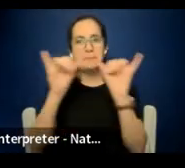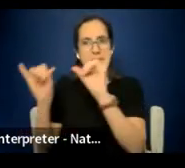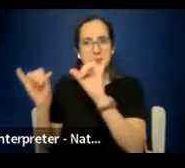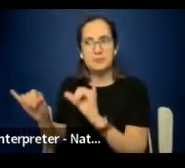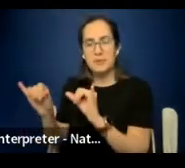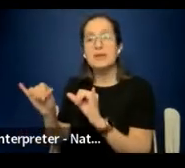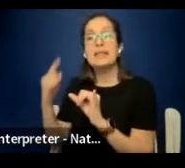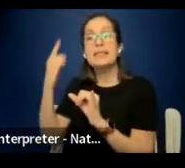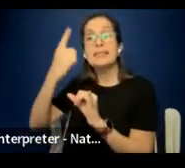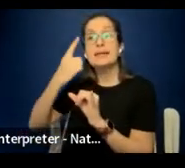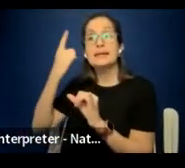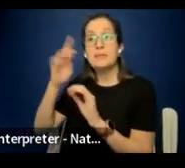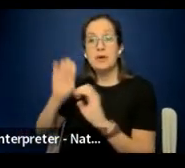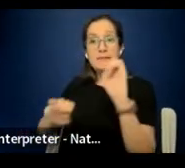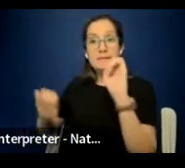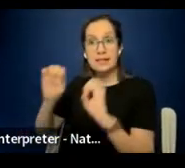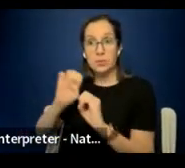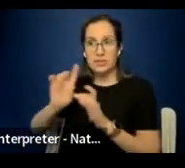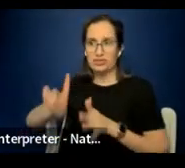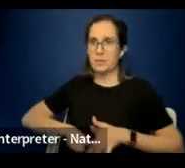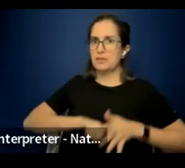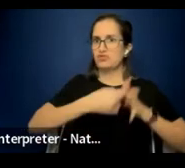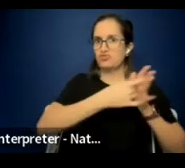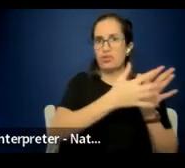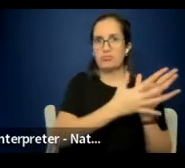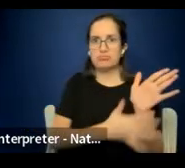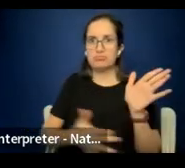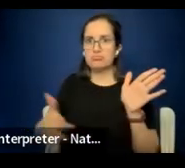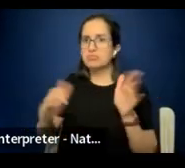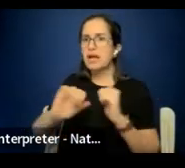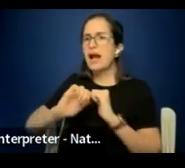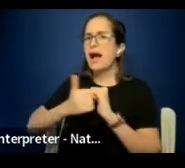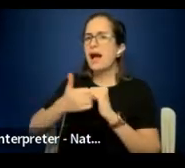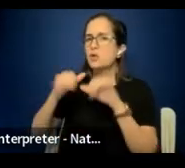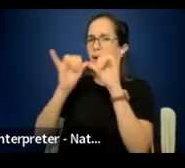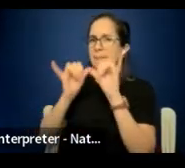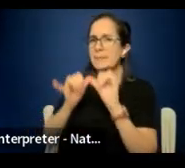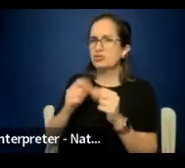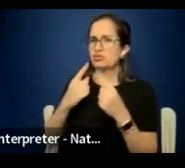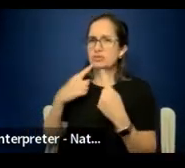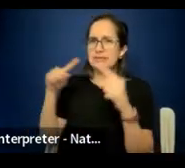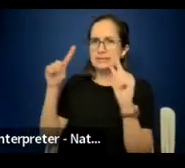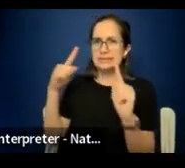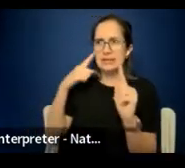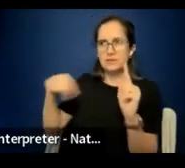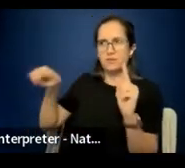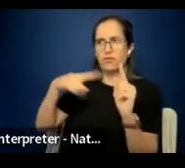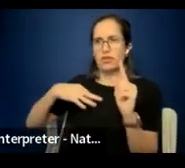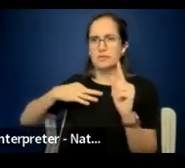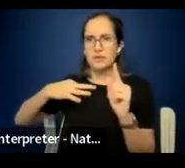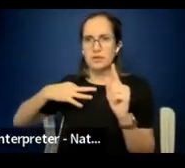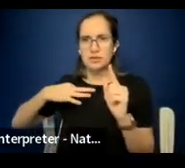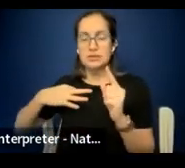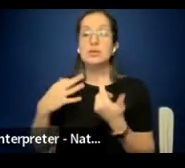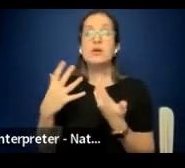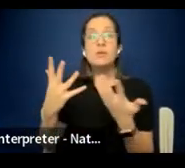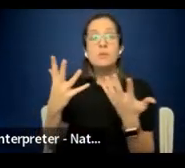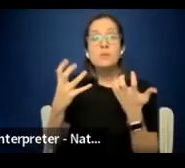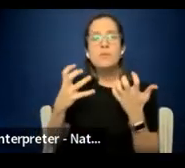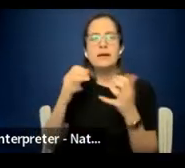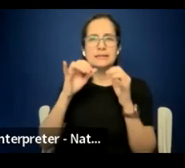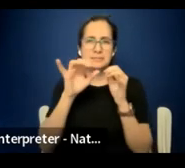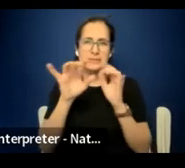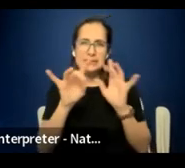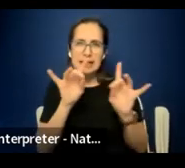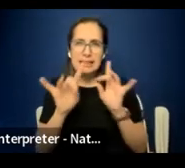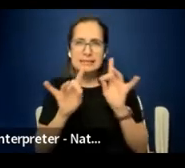the start. We want to think about how you're going to measure the success of your volunteer activities. You want to be selective about what you measure, just